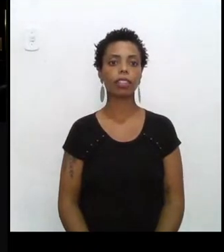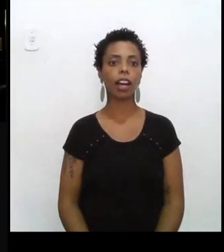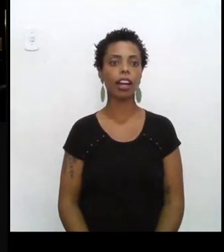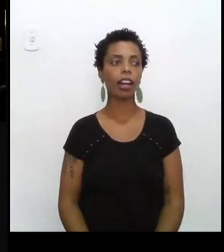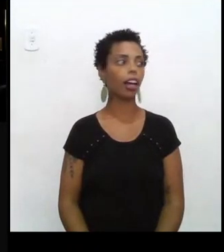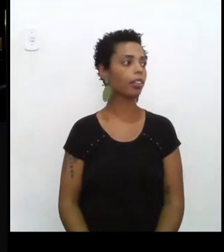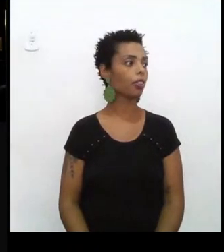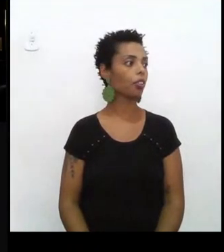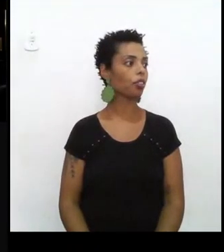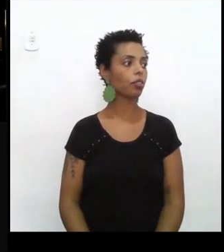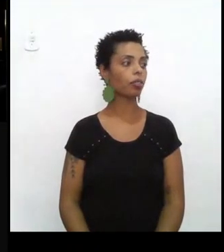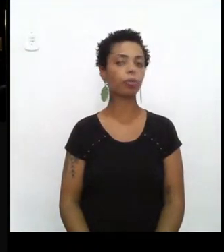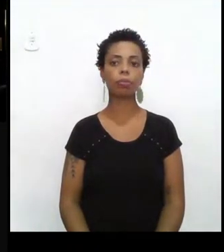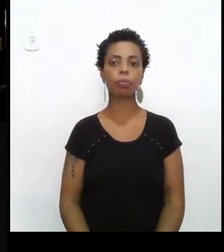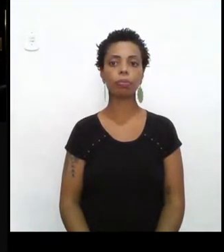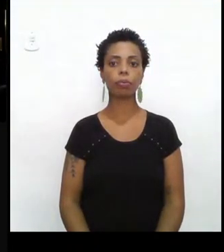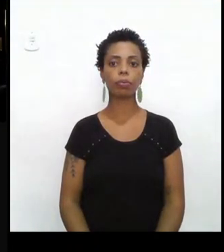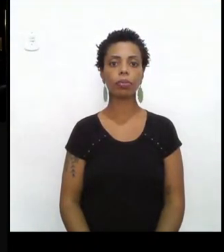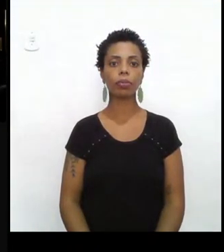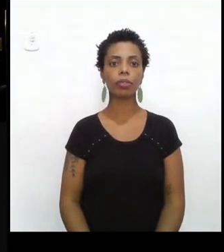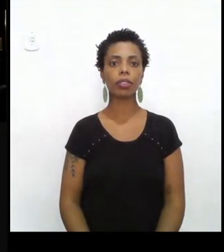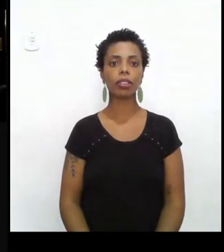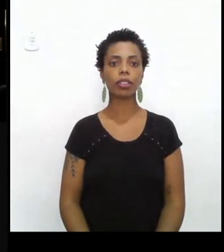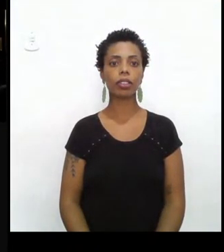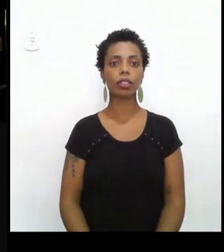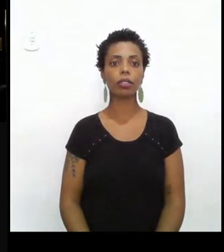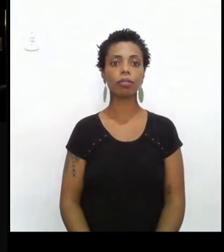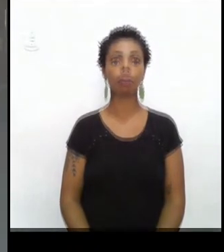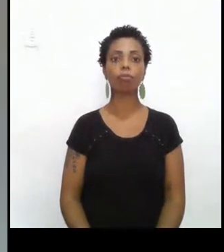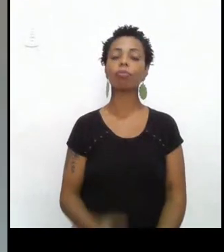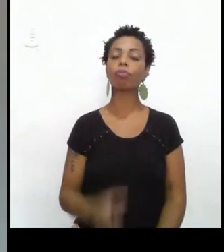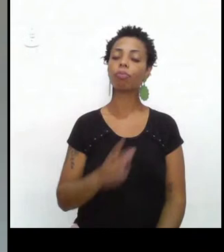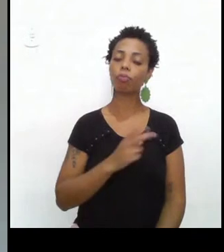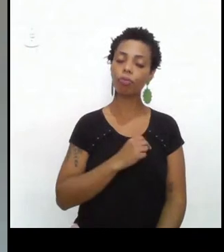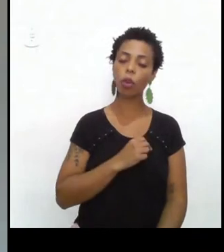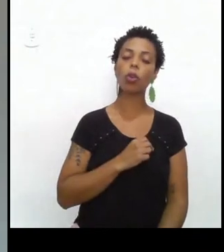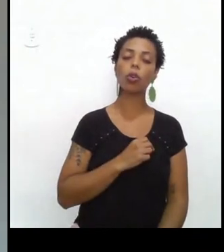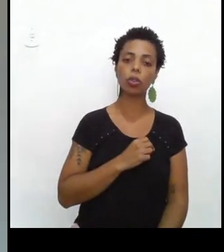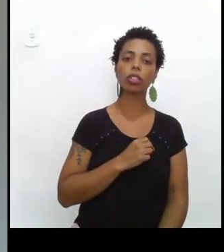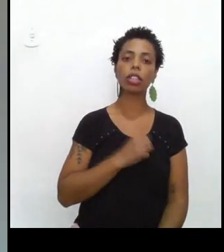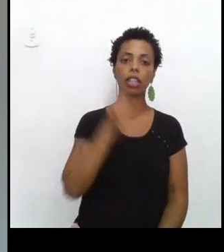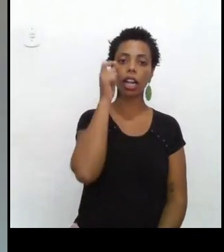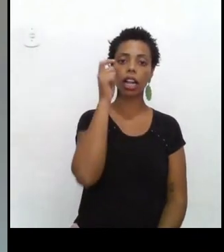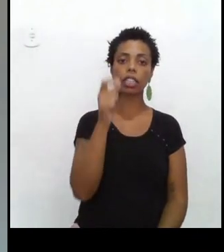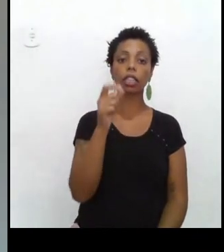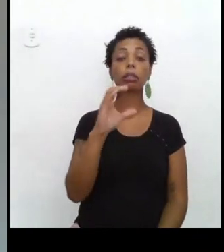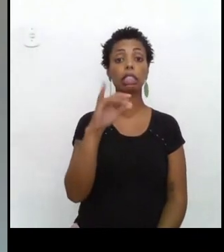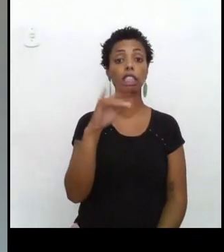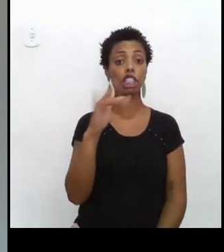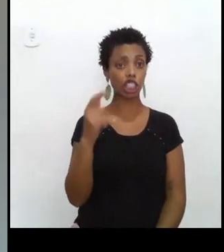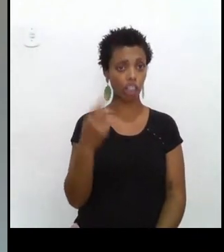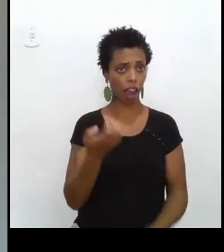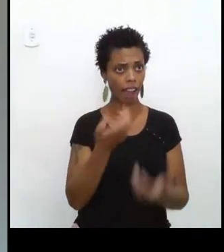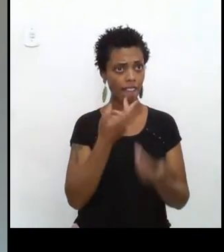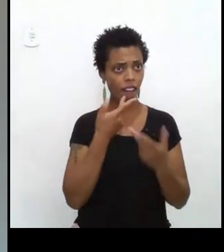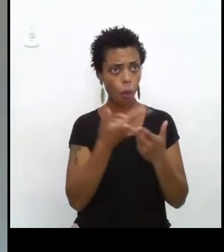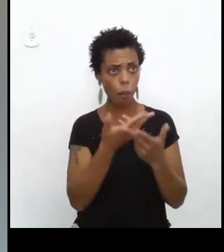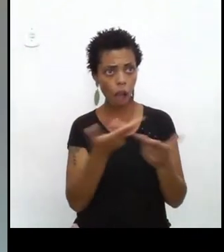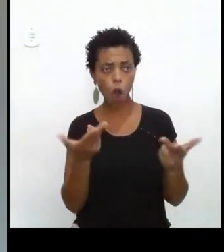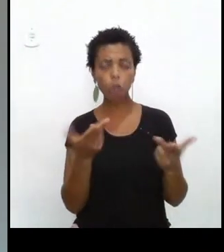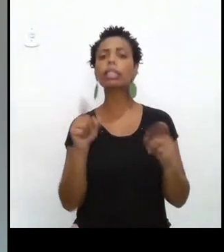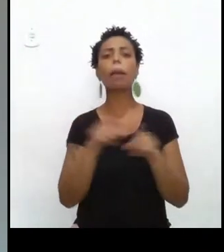a mulher bem instigante a ficha sei que a comentar fiquei à vontade também se vocês quiserem fazer